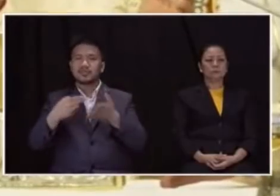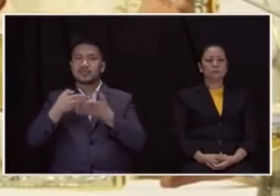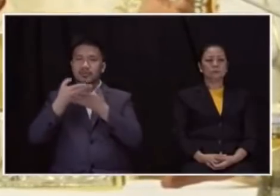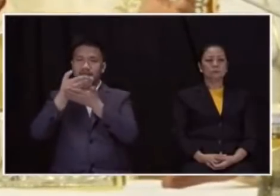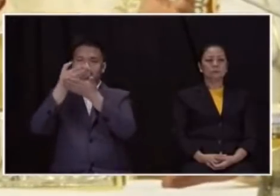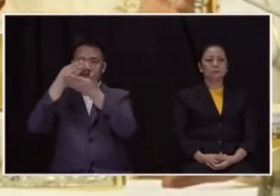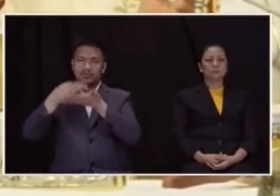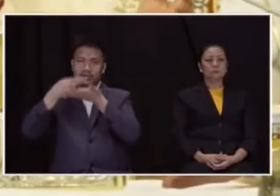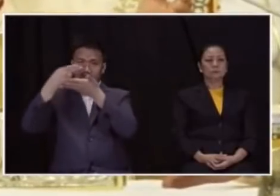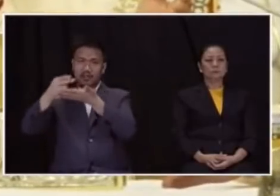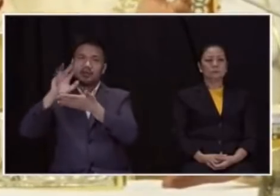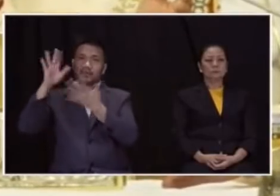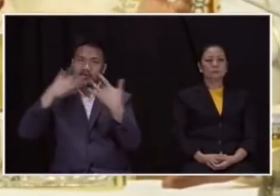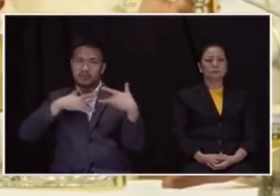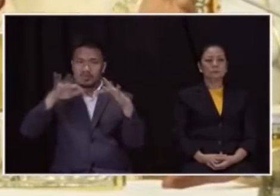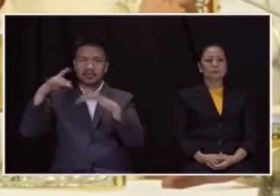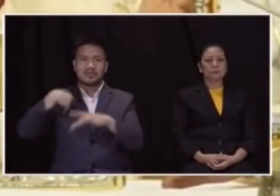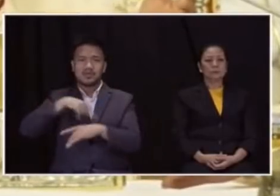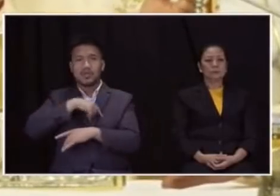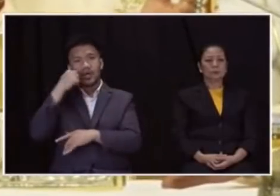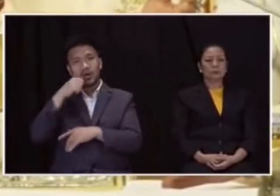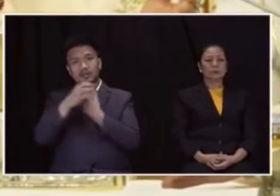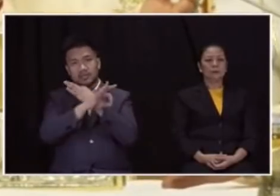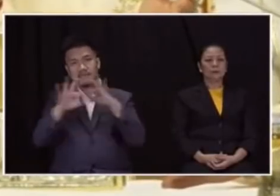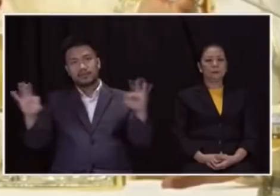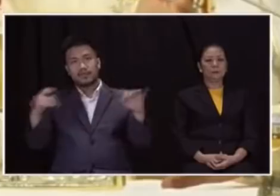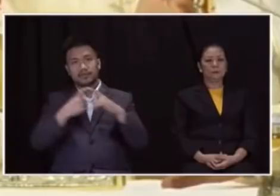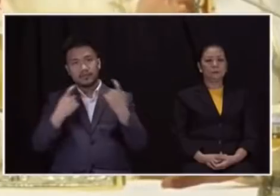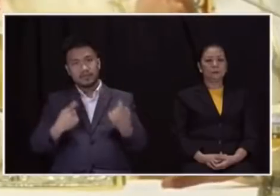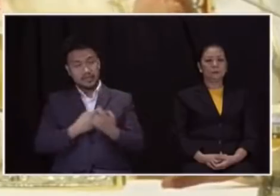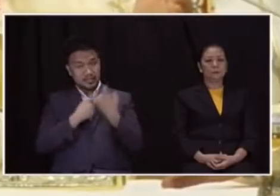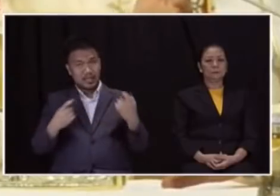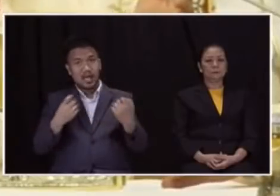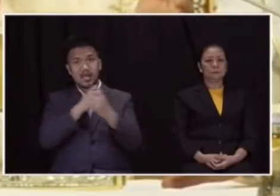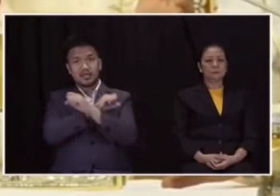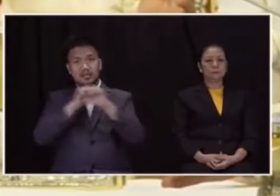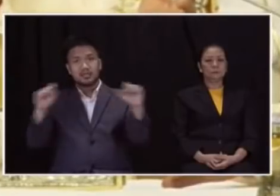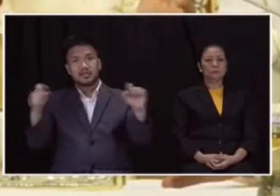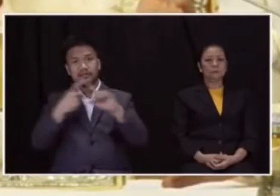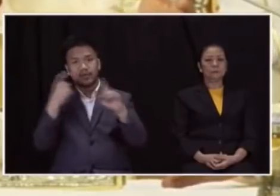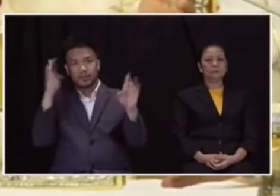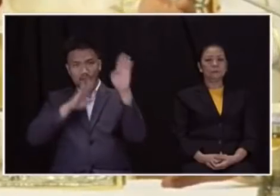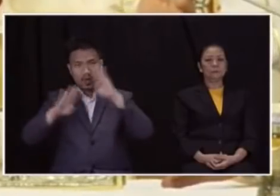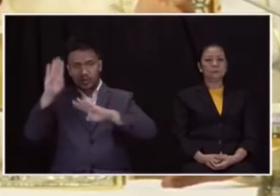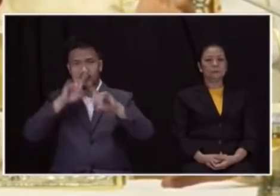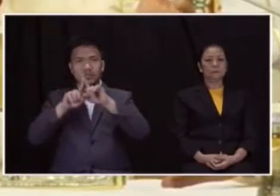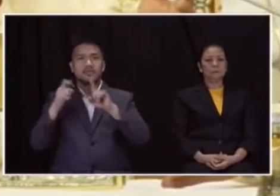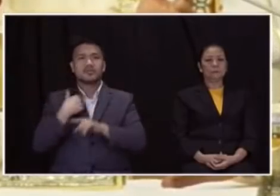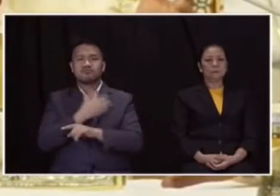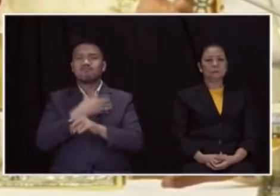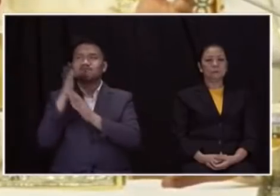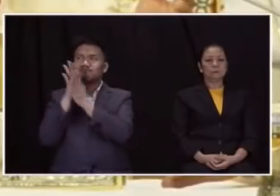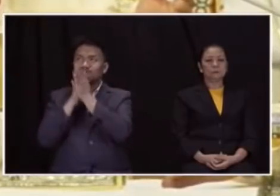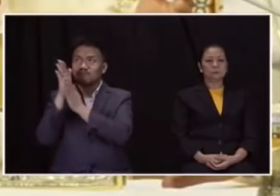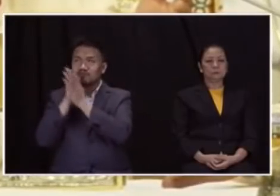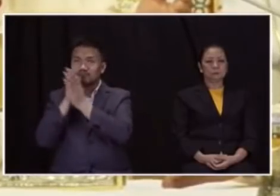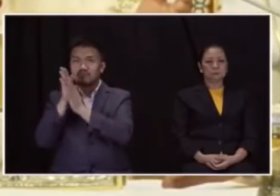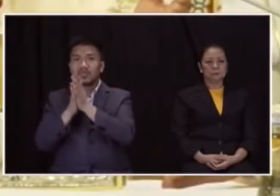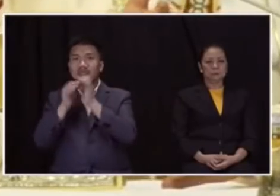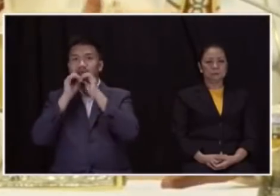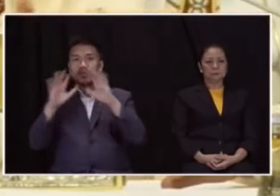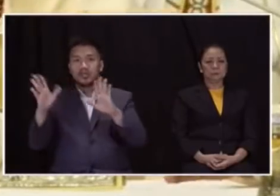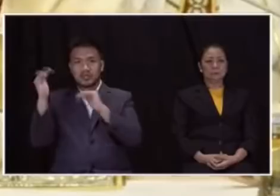we may be always free from sin and safe from all distress, as we await the blessed hope and the coming of our